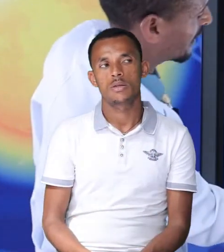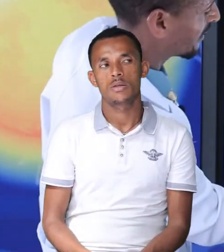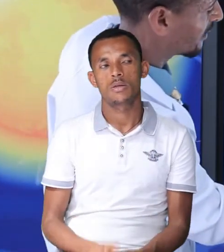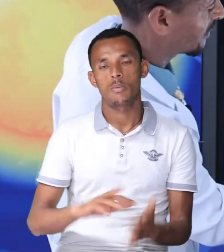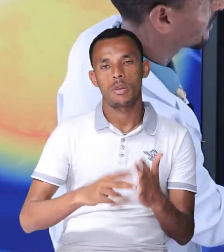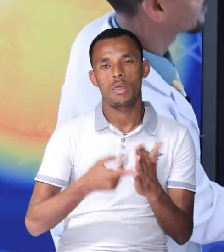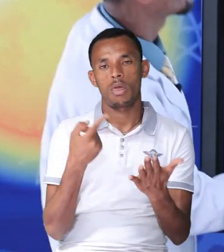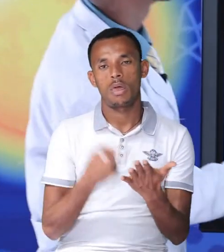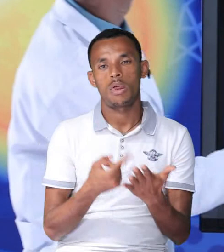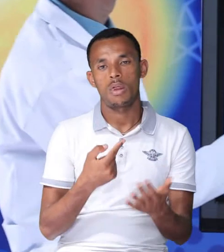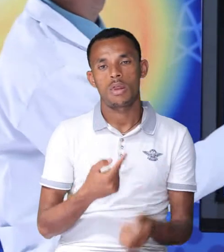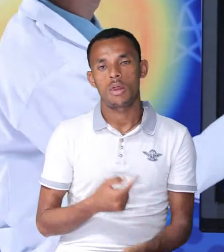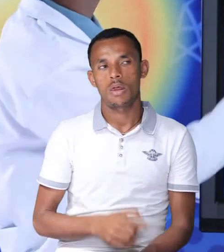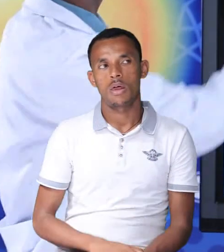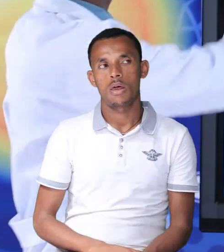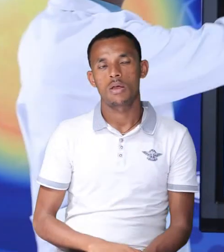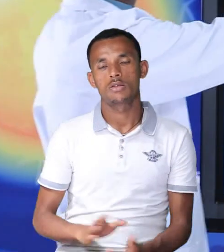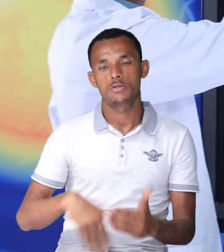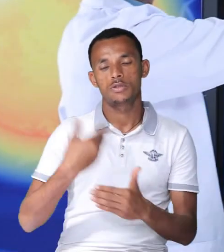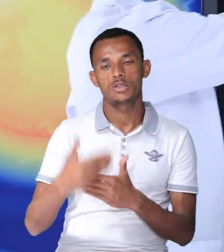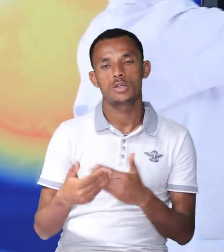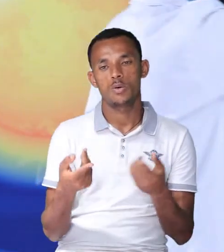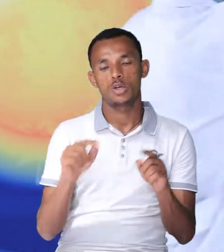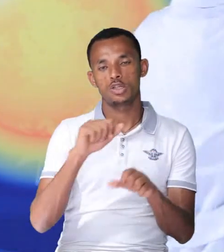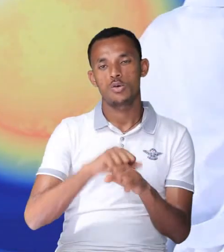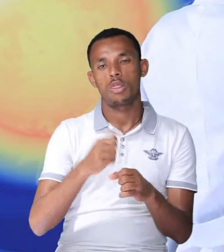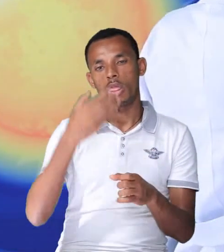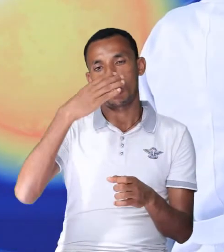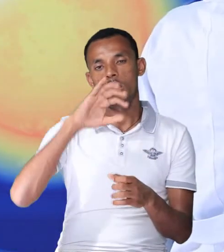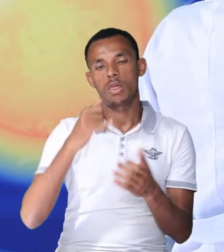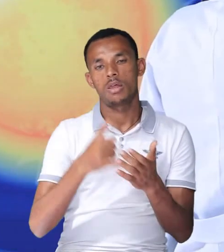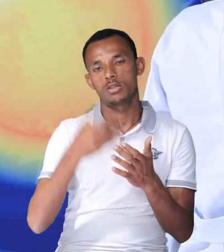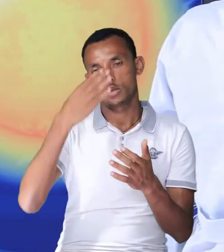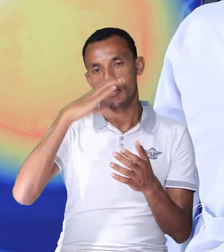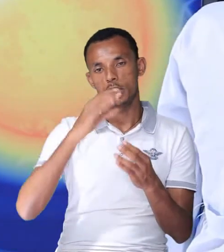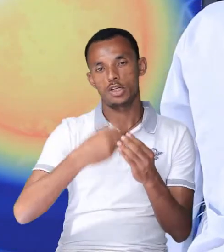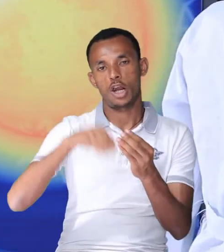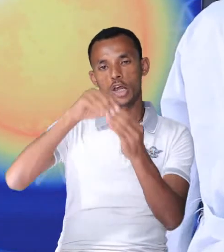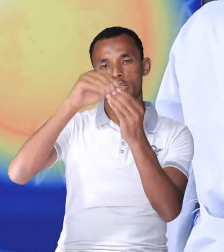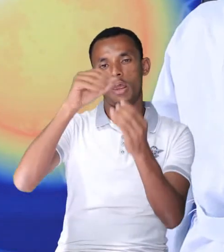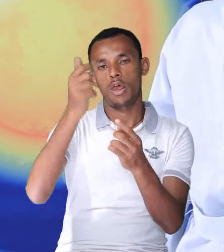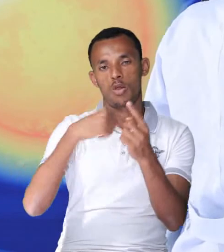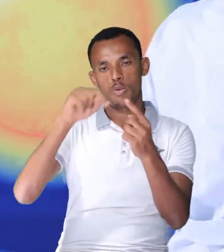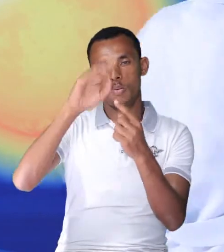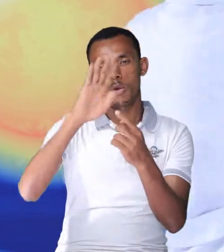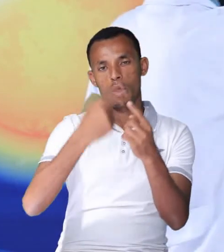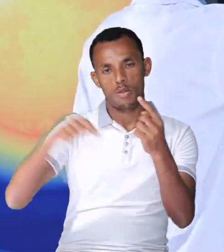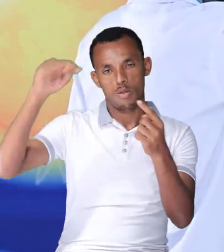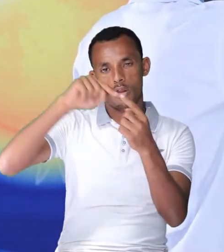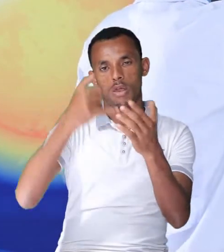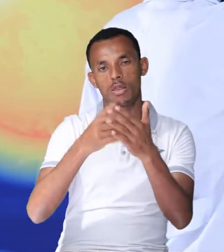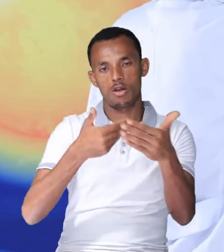Meaning here. And then, when the solid is heated, its temperature rises A to B until it